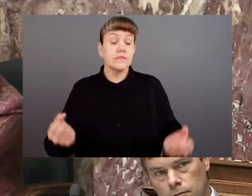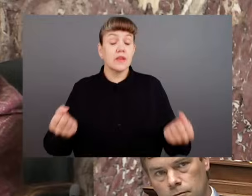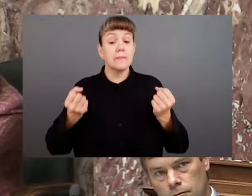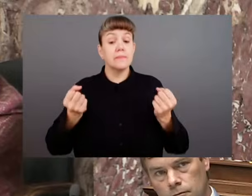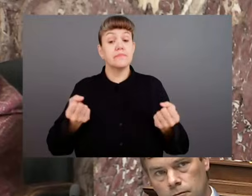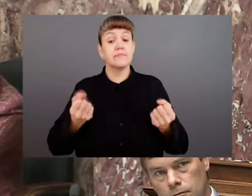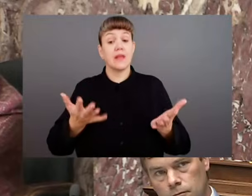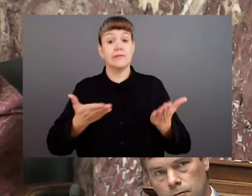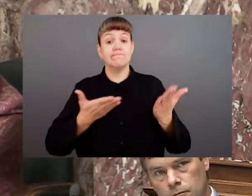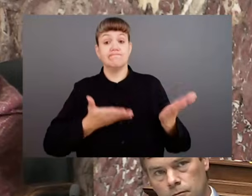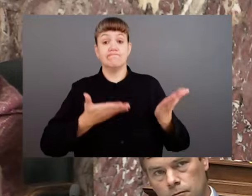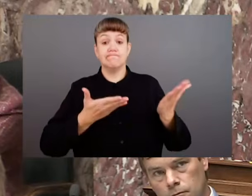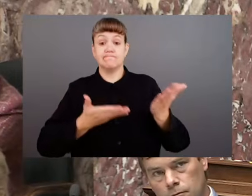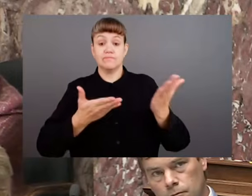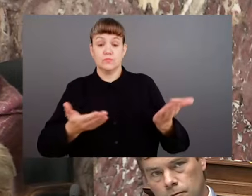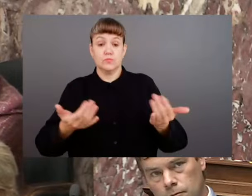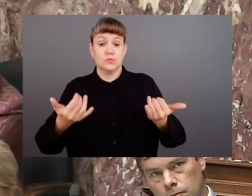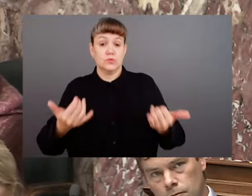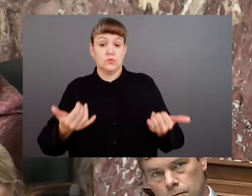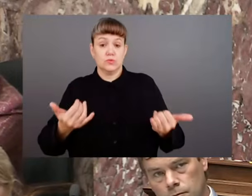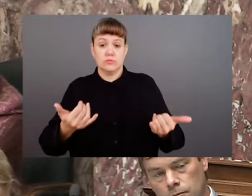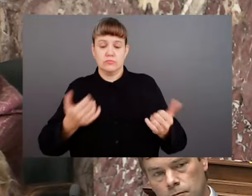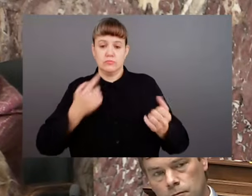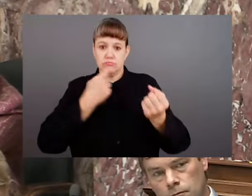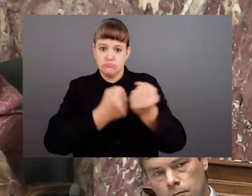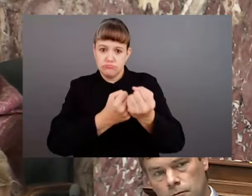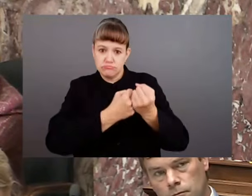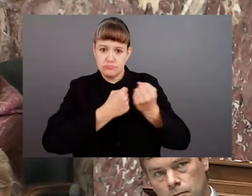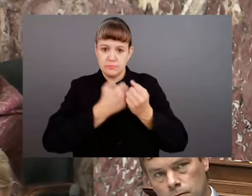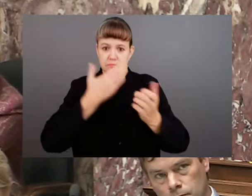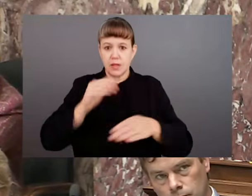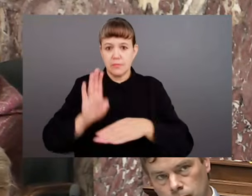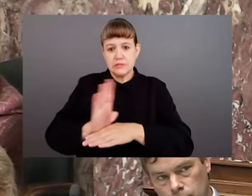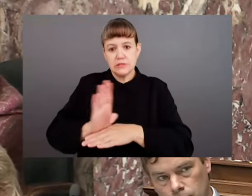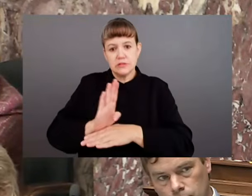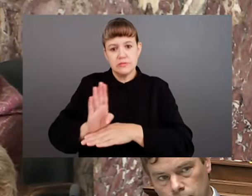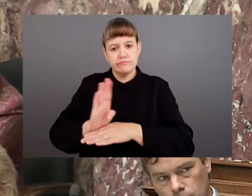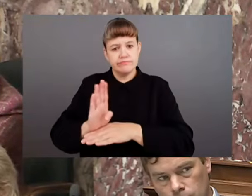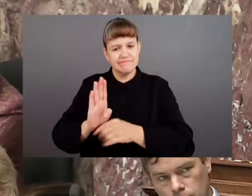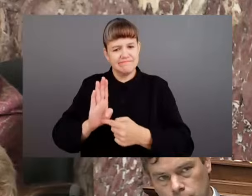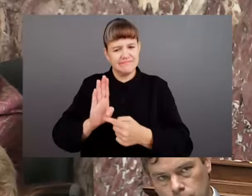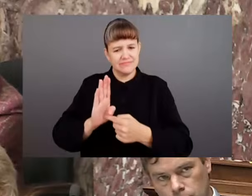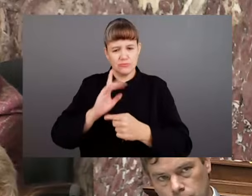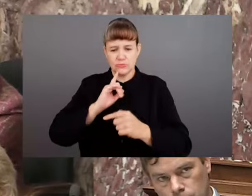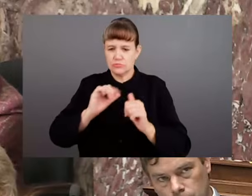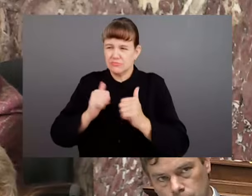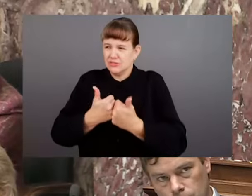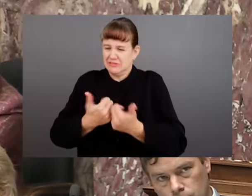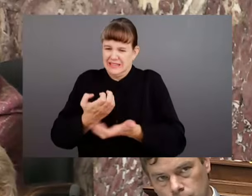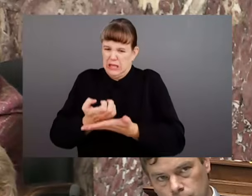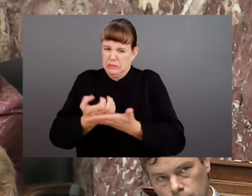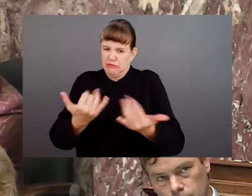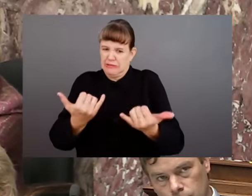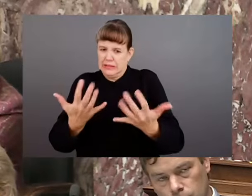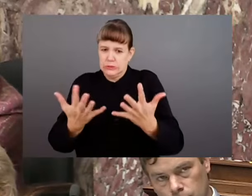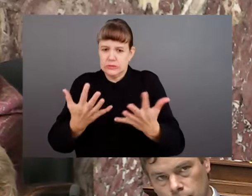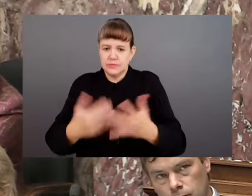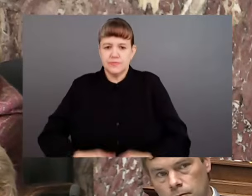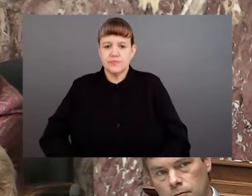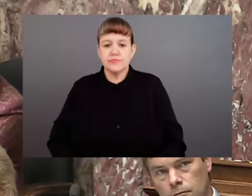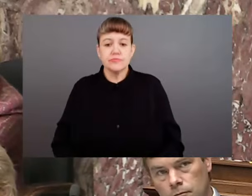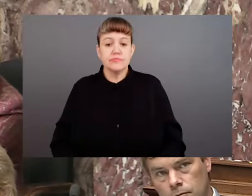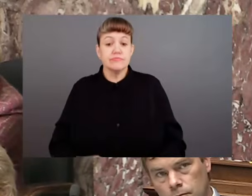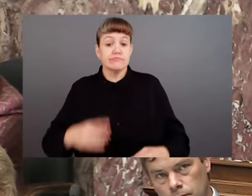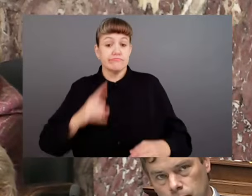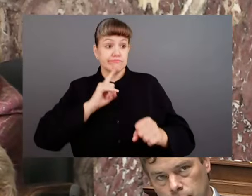challenging times. I can commit to the member that I have been meeting with chambers from across the province. I've